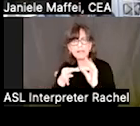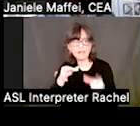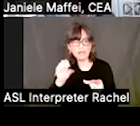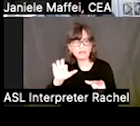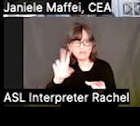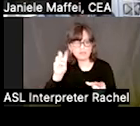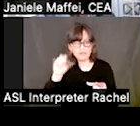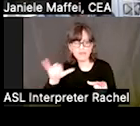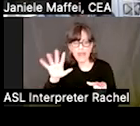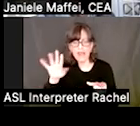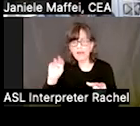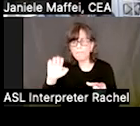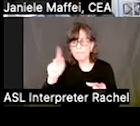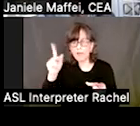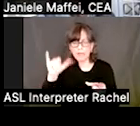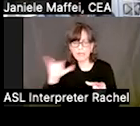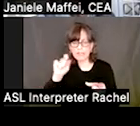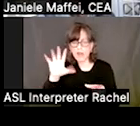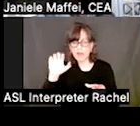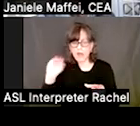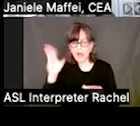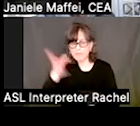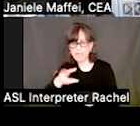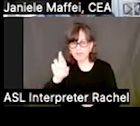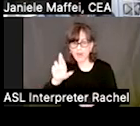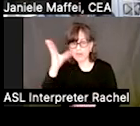surveymonkey.com/R. You can see it on the screen. We're going to put it into the chat,